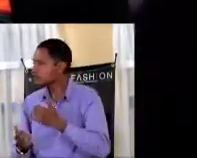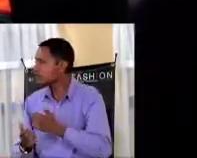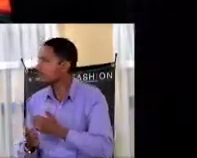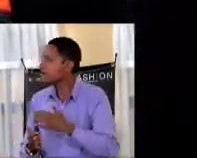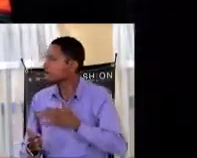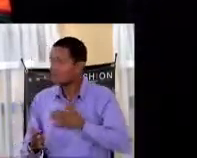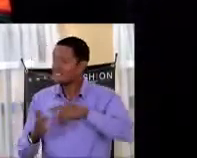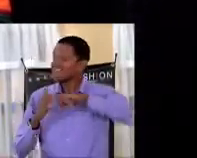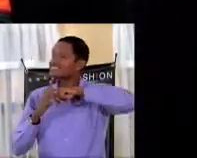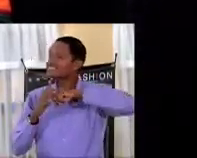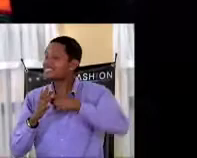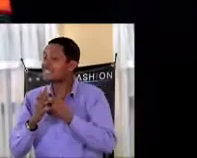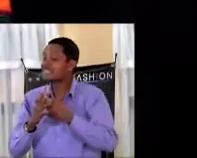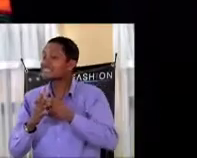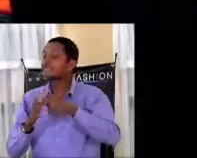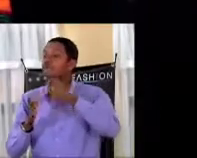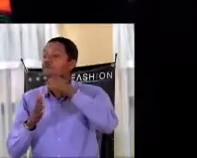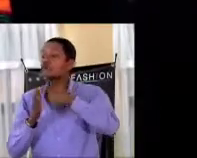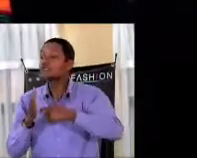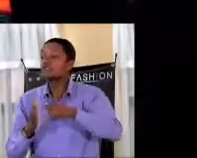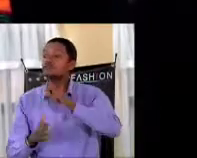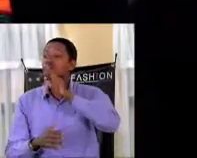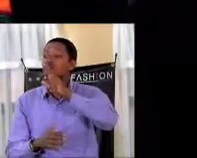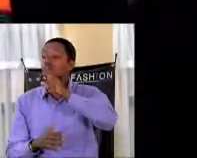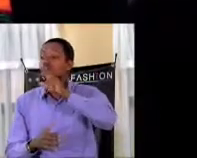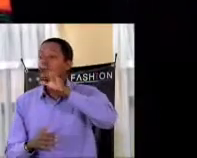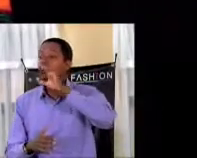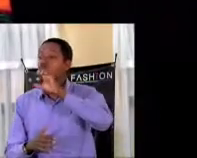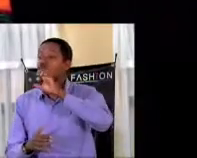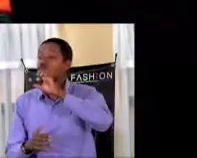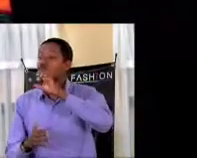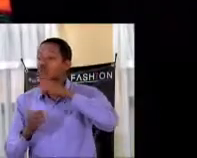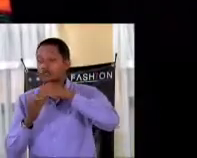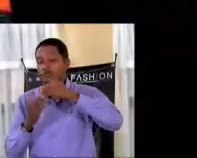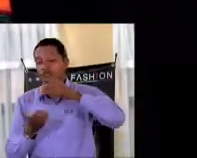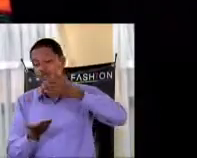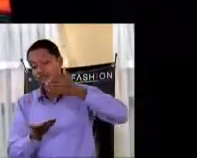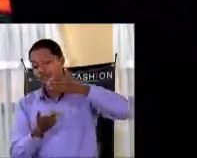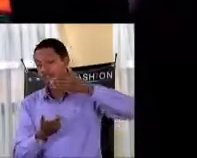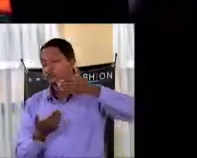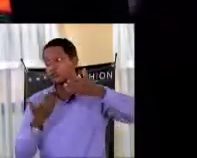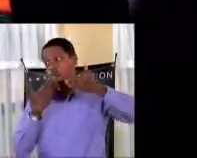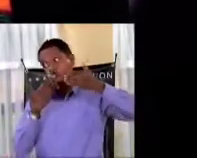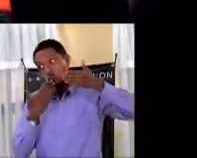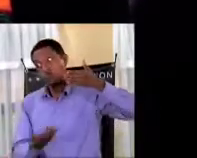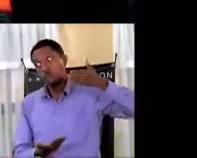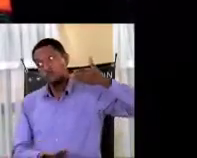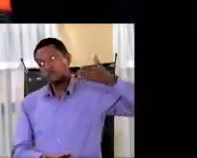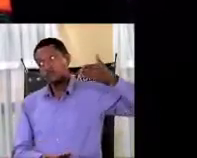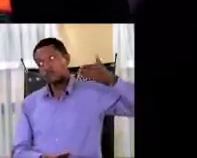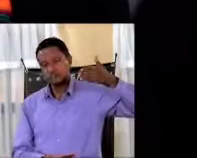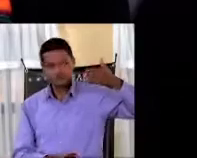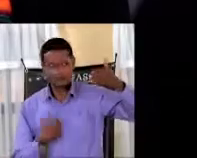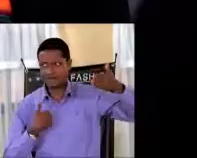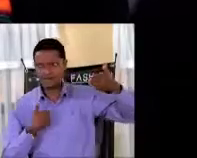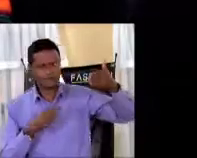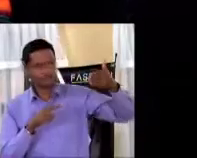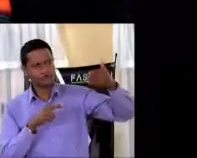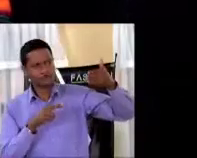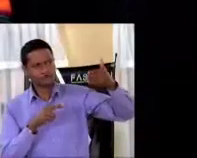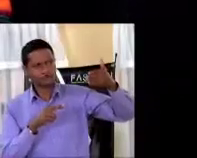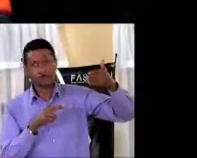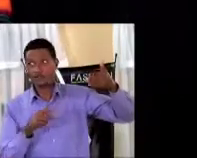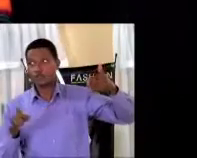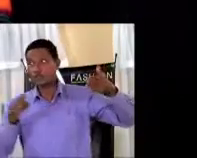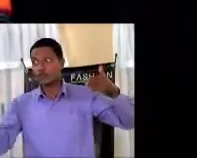my starting price is $300 because, you know, this is good quality fabric, to me, what my customers will